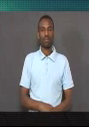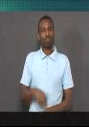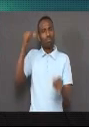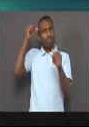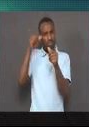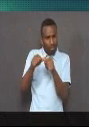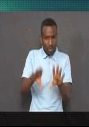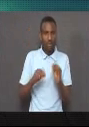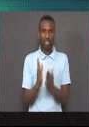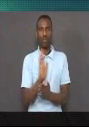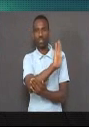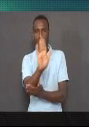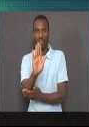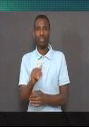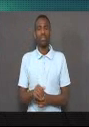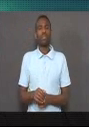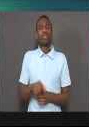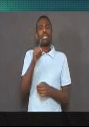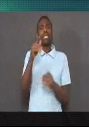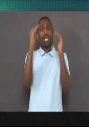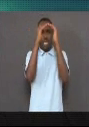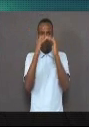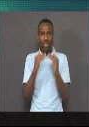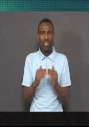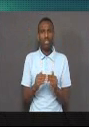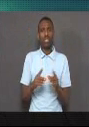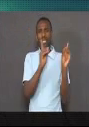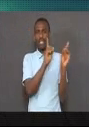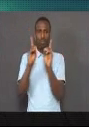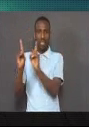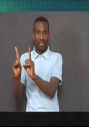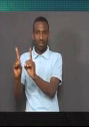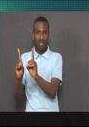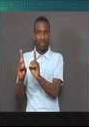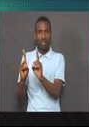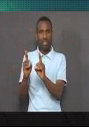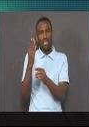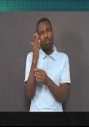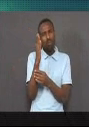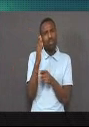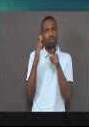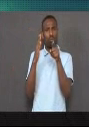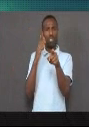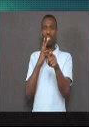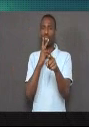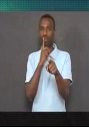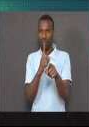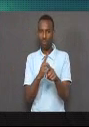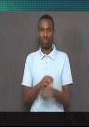Recall, students, that the equation for displacement looks like this.